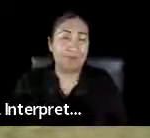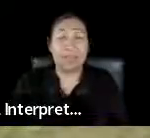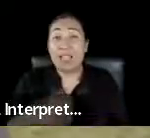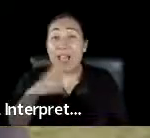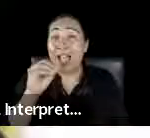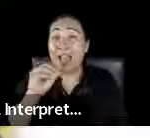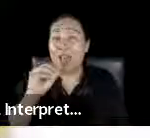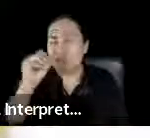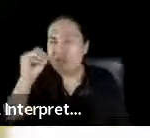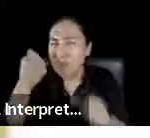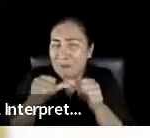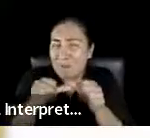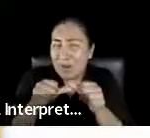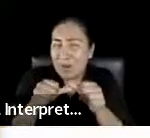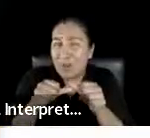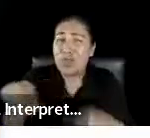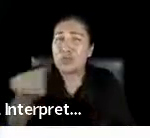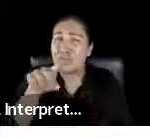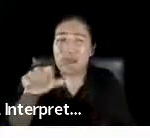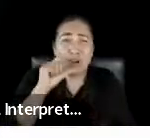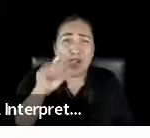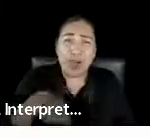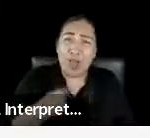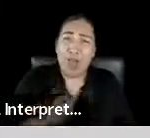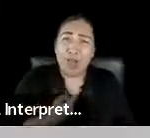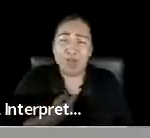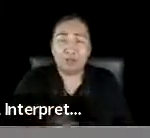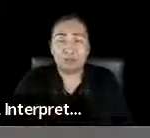remember, you are not alone.